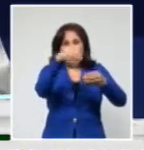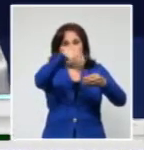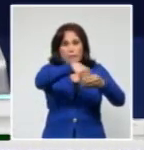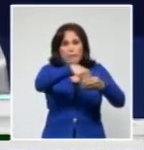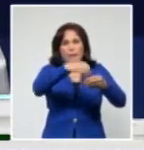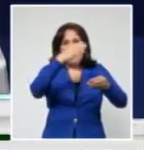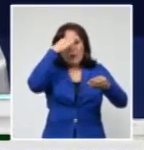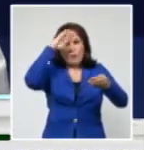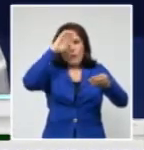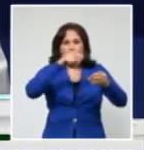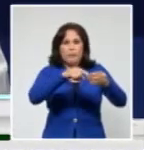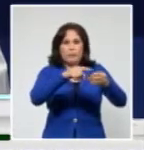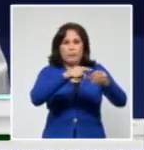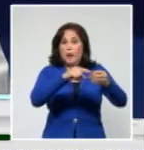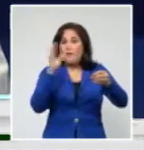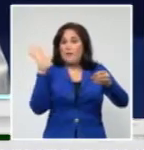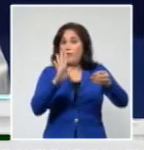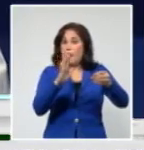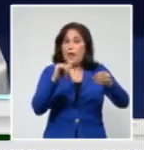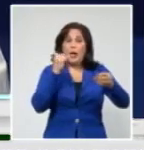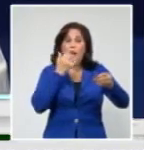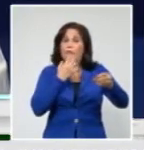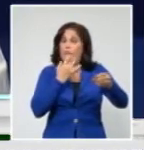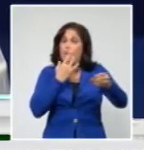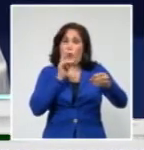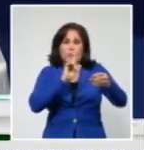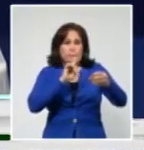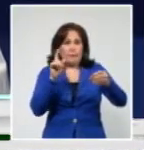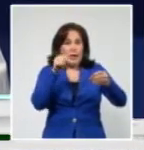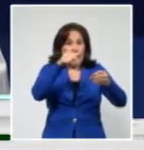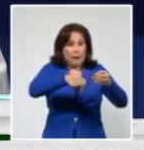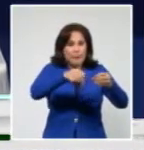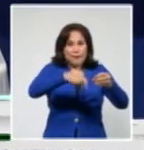cases linked to foreigners are not imported cases.